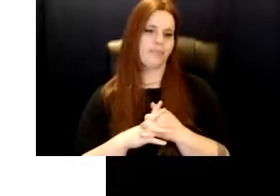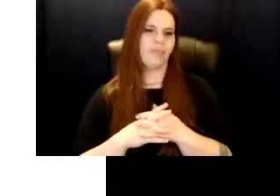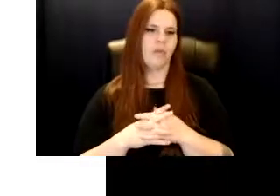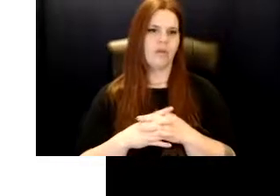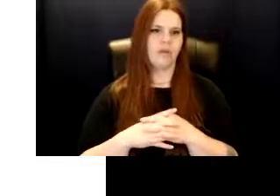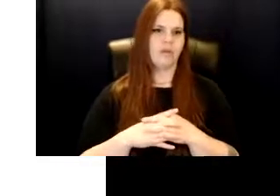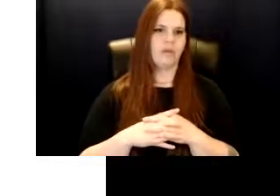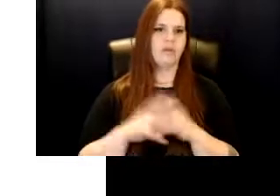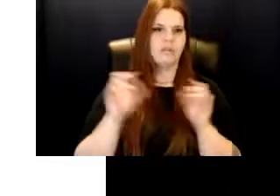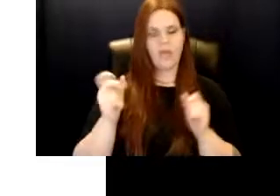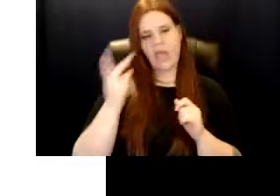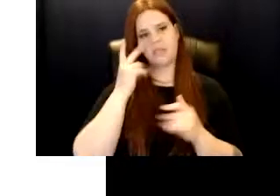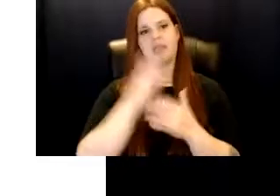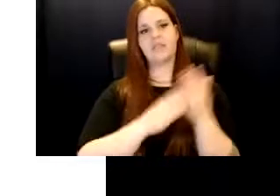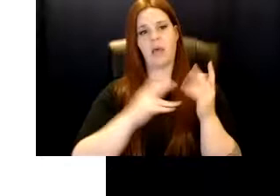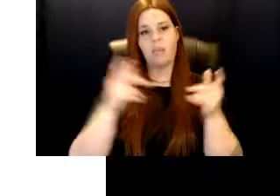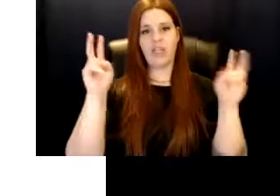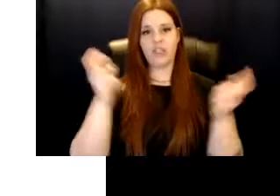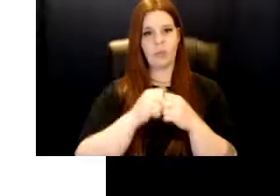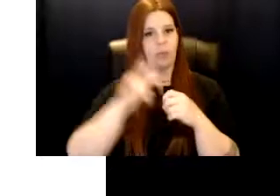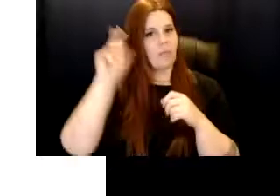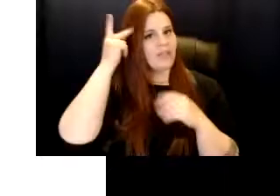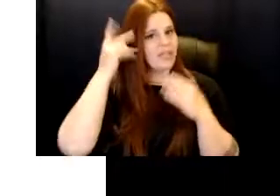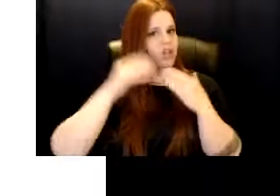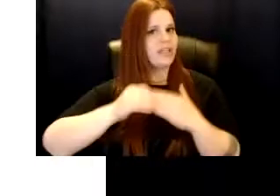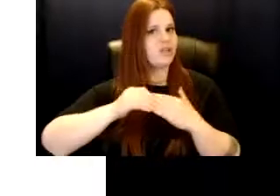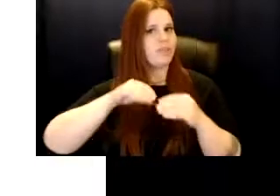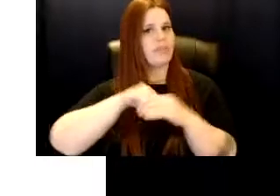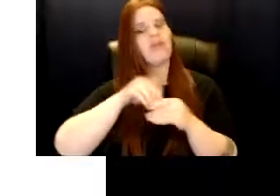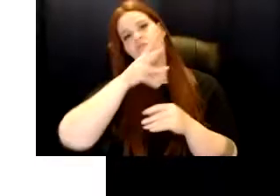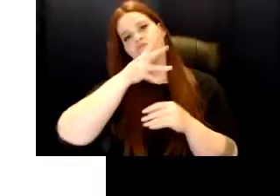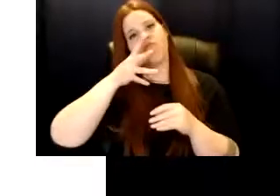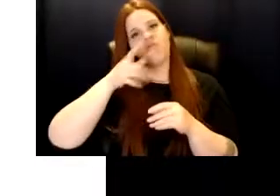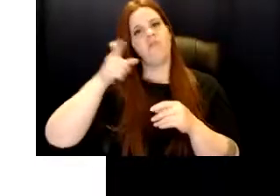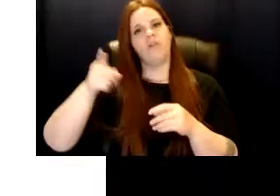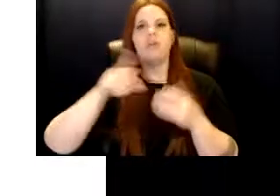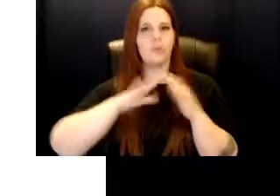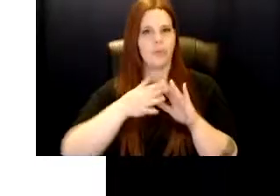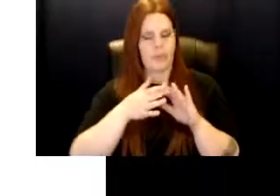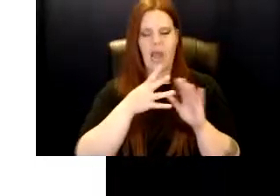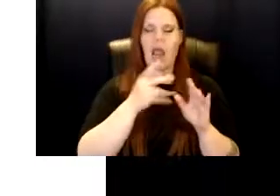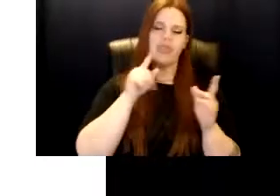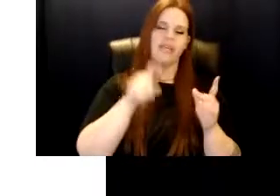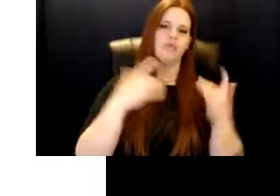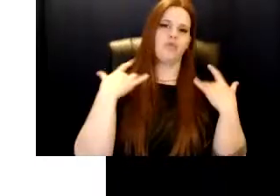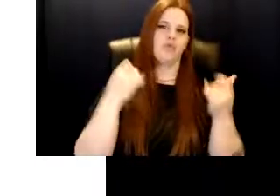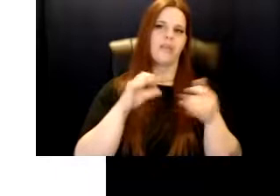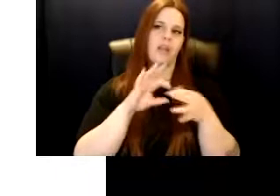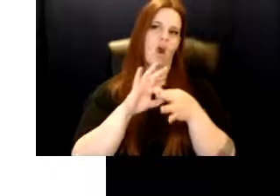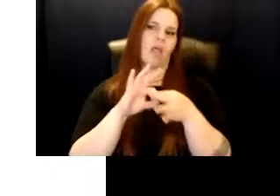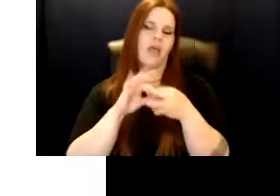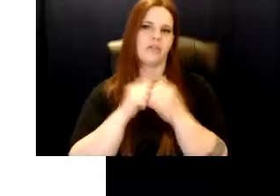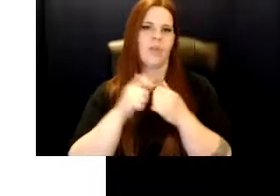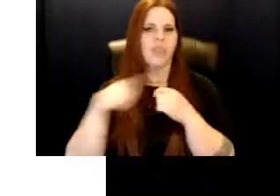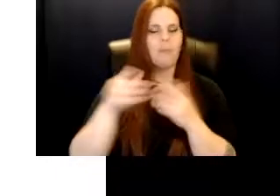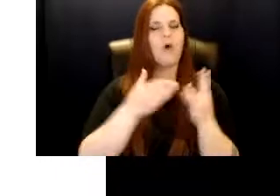some issues with political leadership in these rural communities and the need to strengthen our alliance with them through